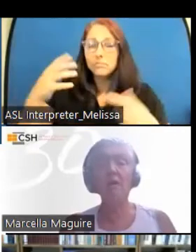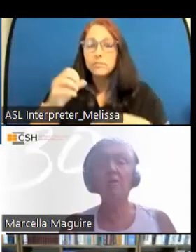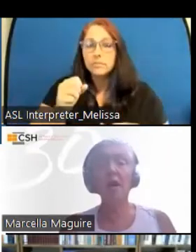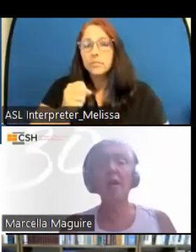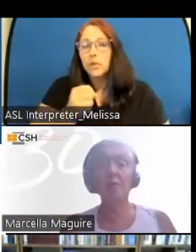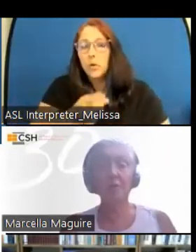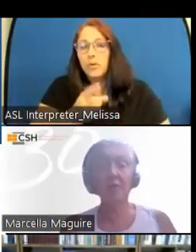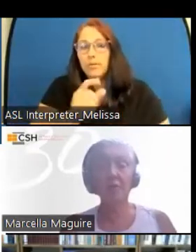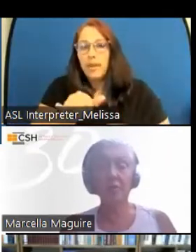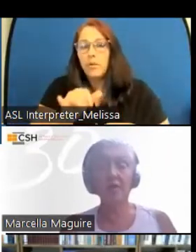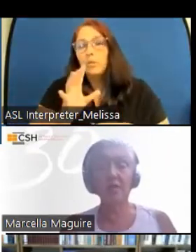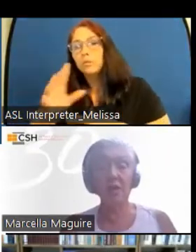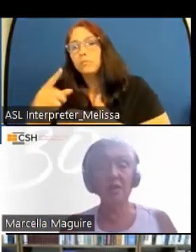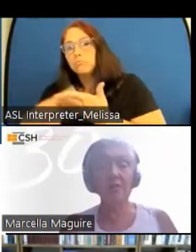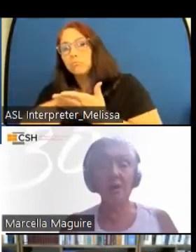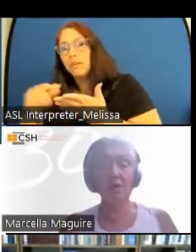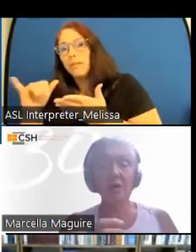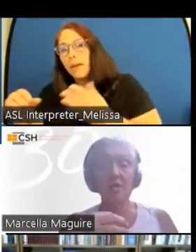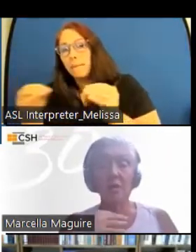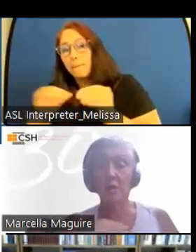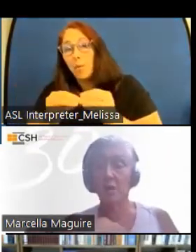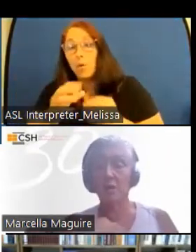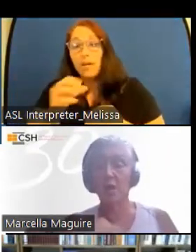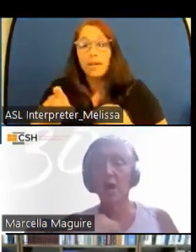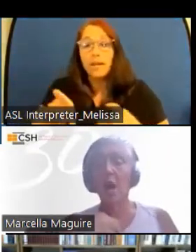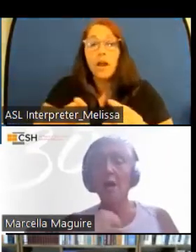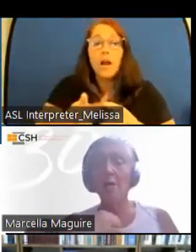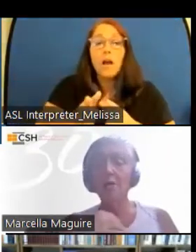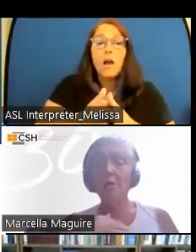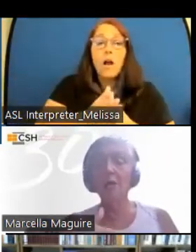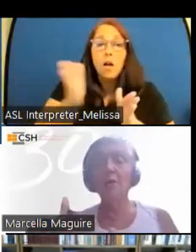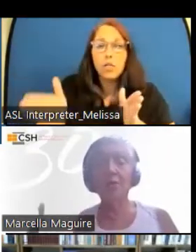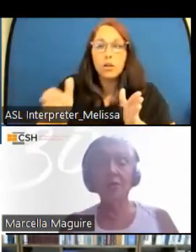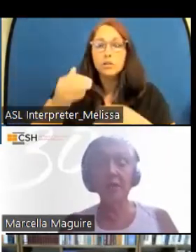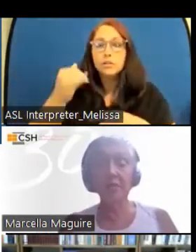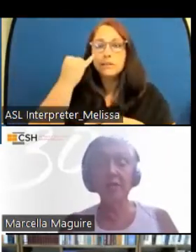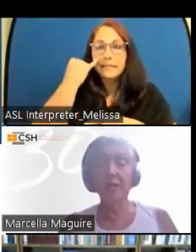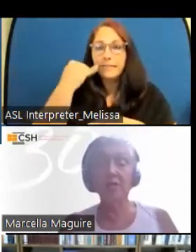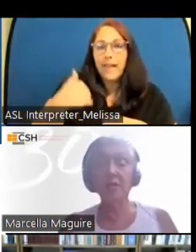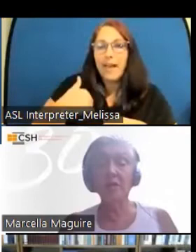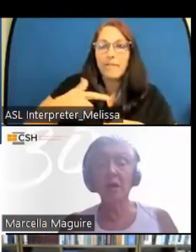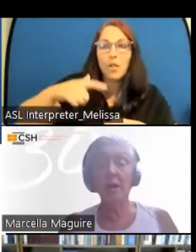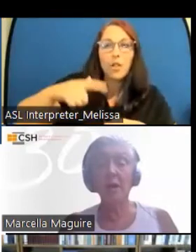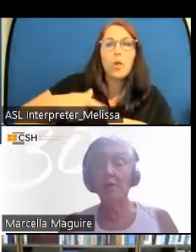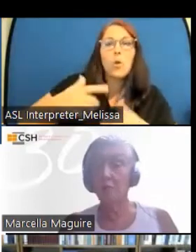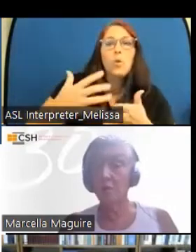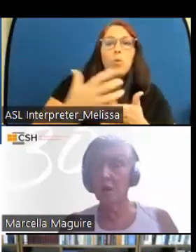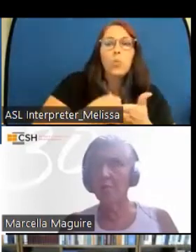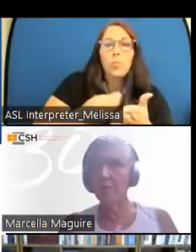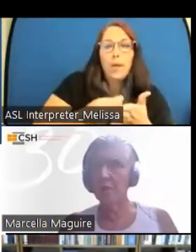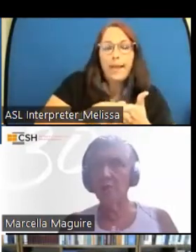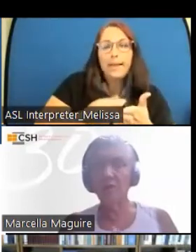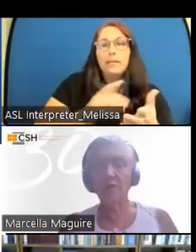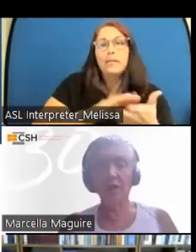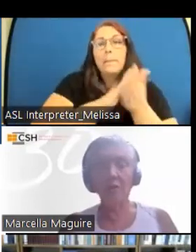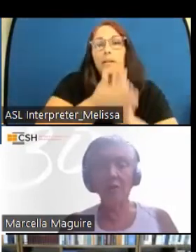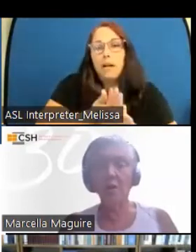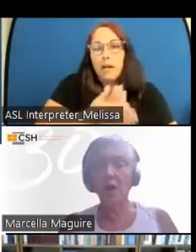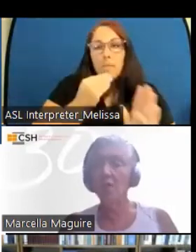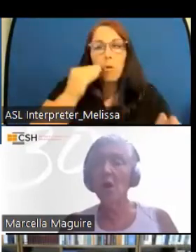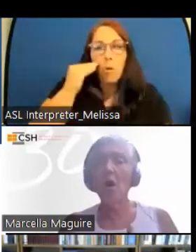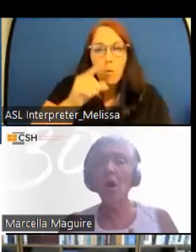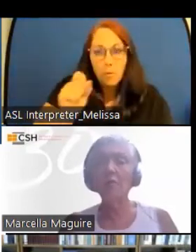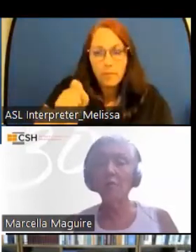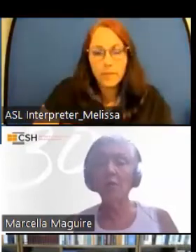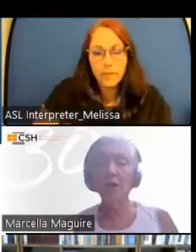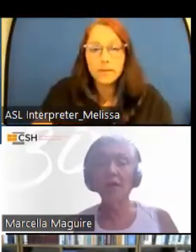save, not able to meet the rising cost of housing in our communities. I also want to note this increase that we talked about and the increases in housing